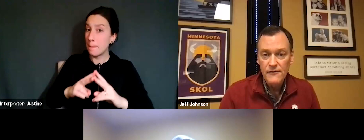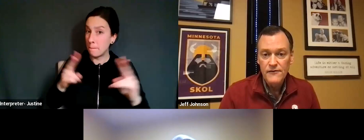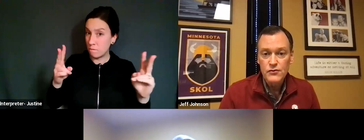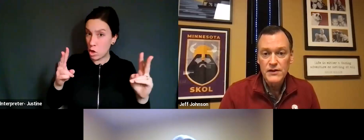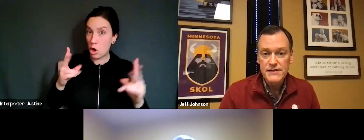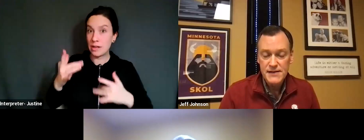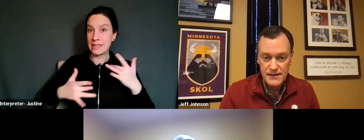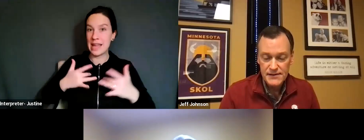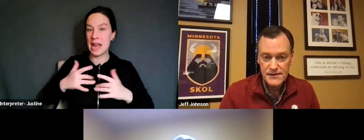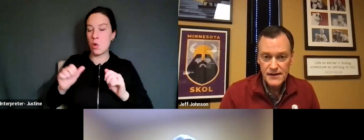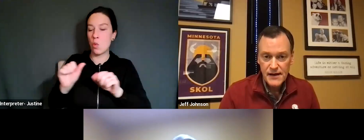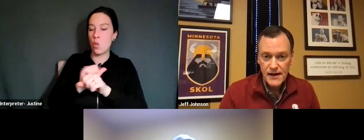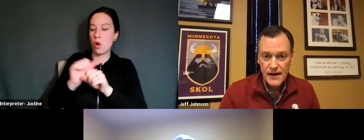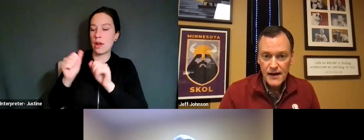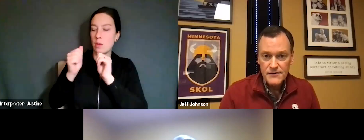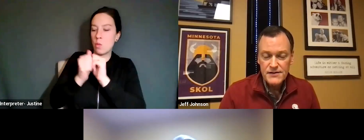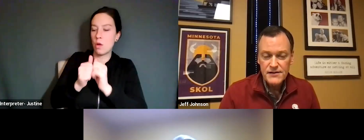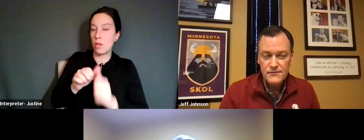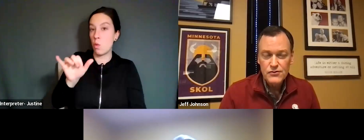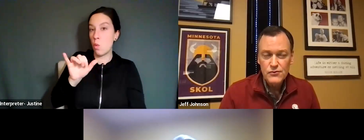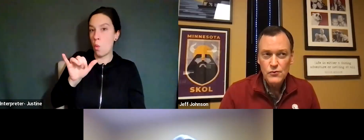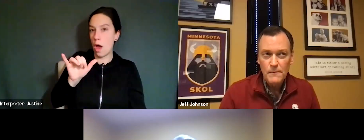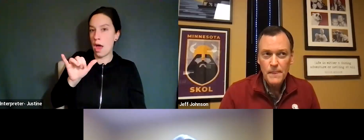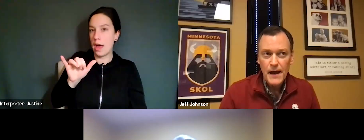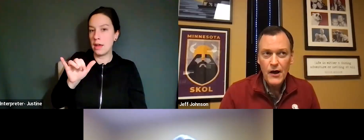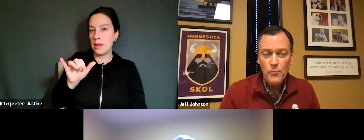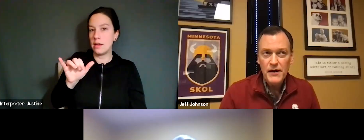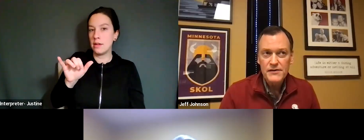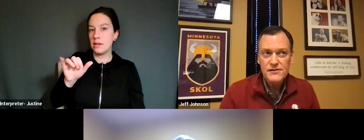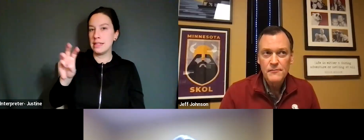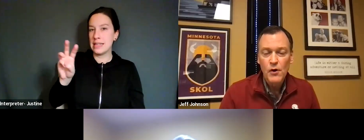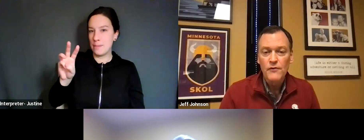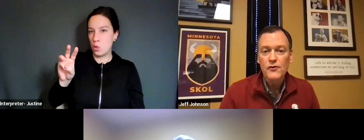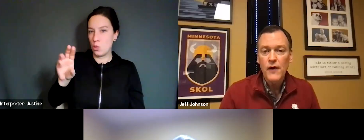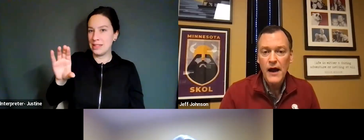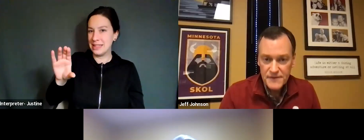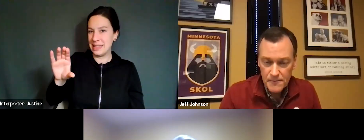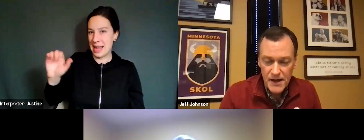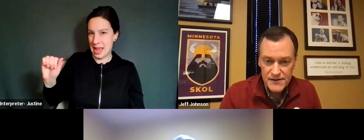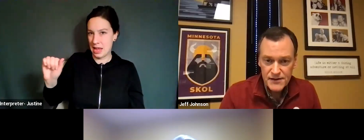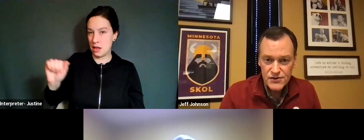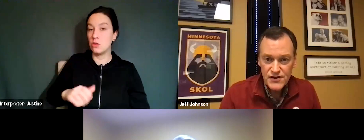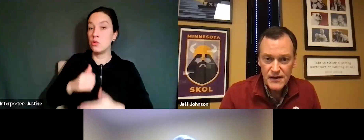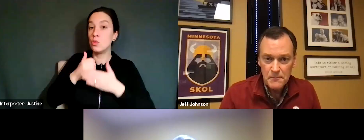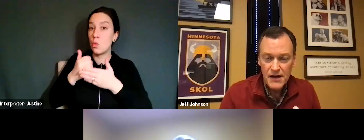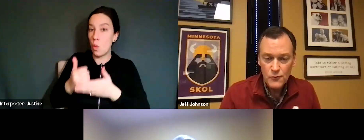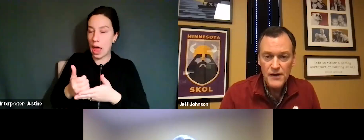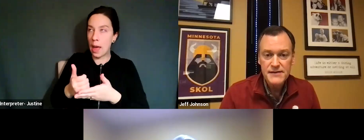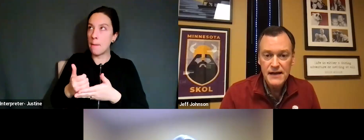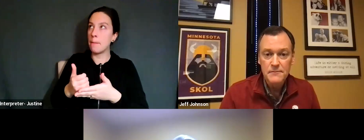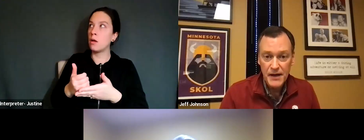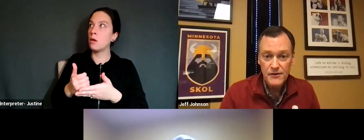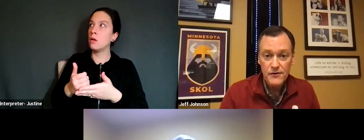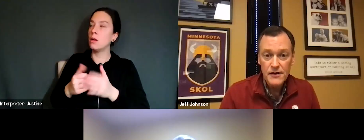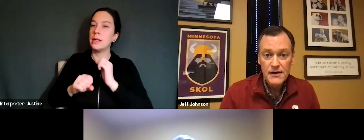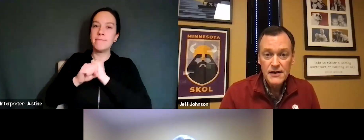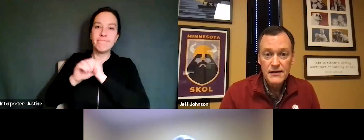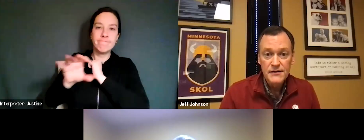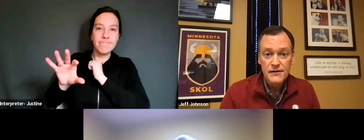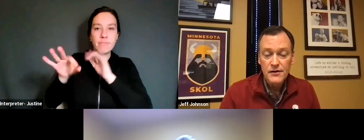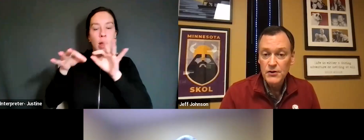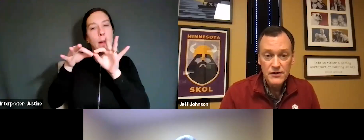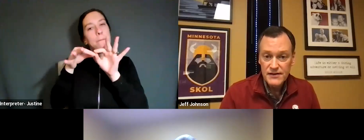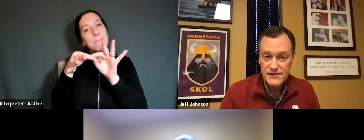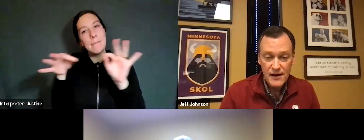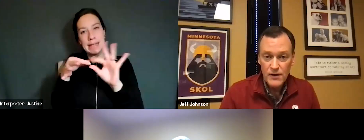YWCA of the Twin Cities to help us both craft a message that might resonate better